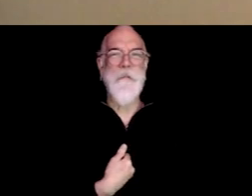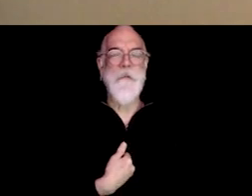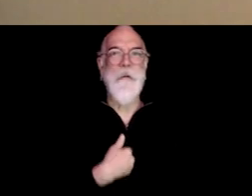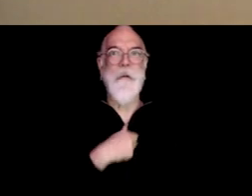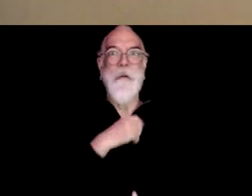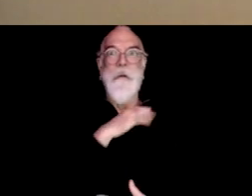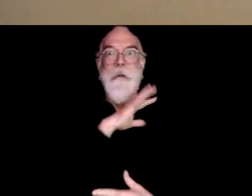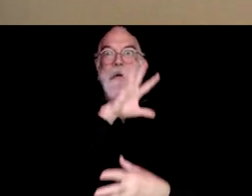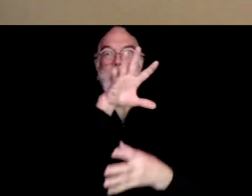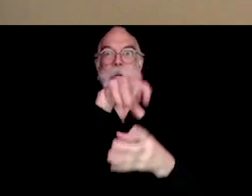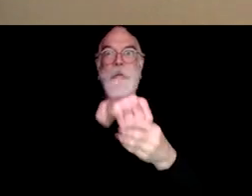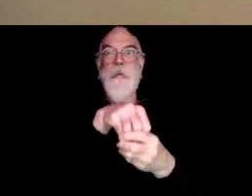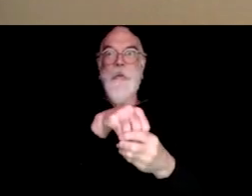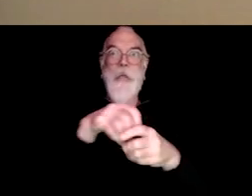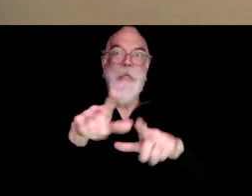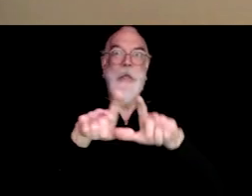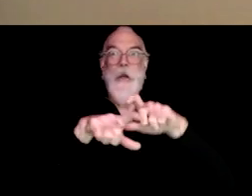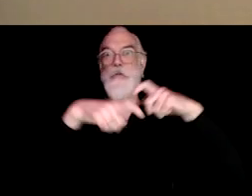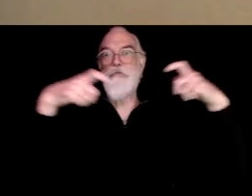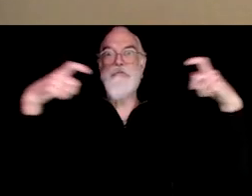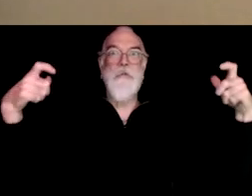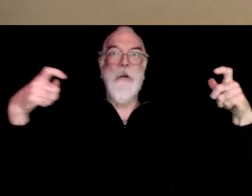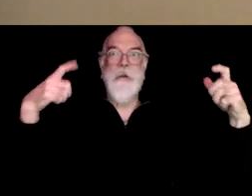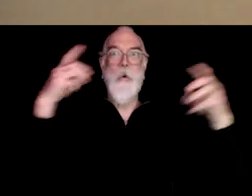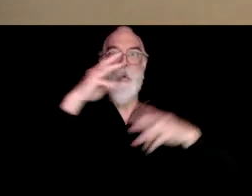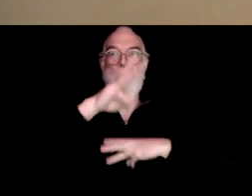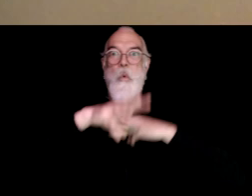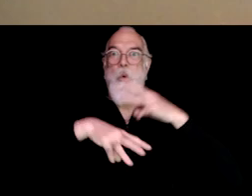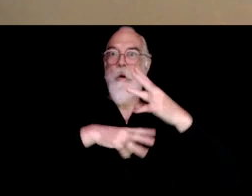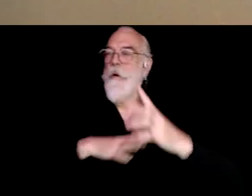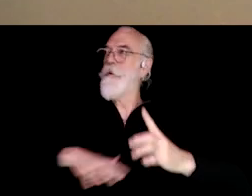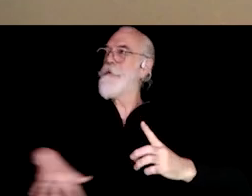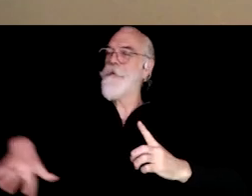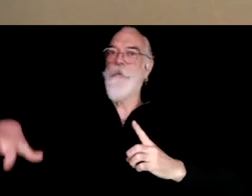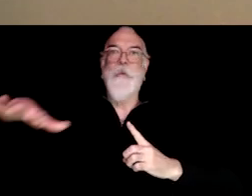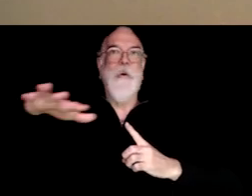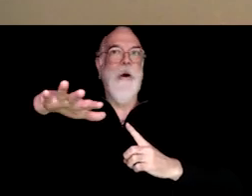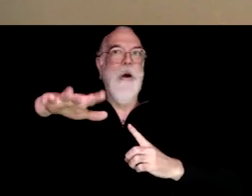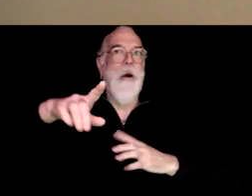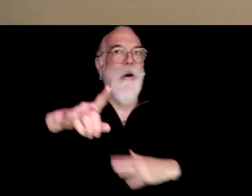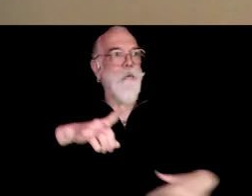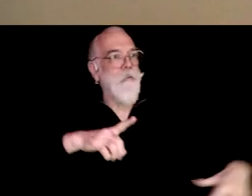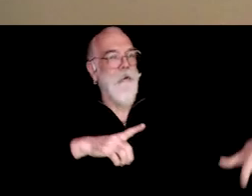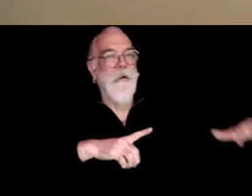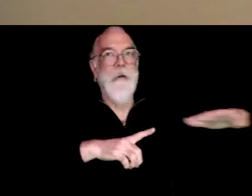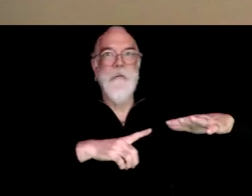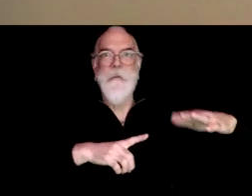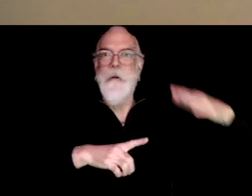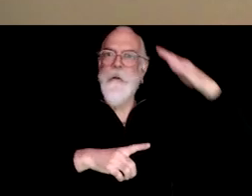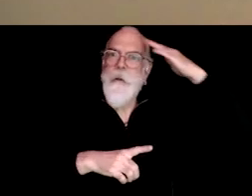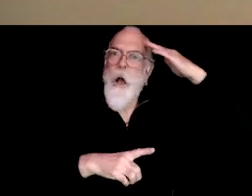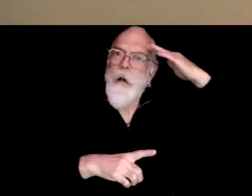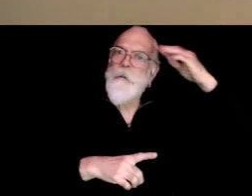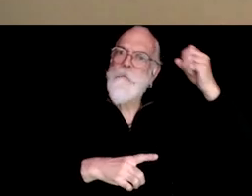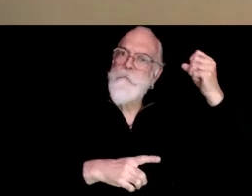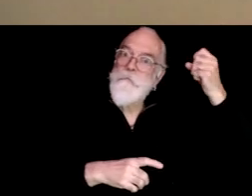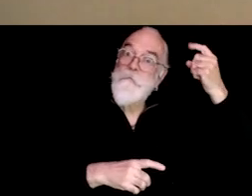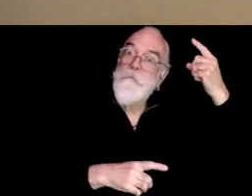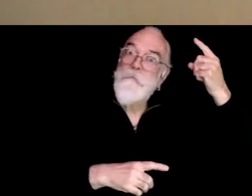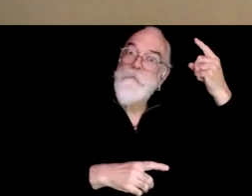the greatness of the world around us. This consciousness appears in a moment